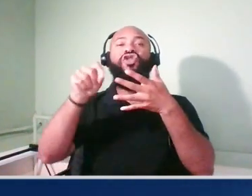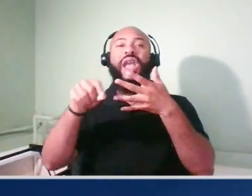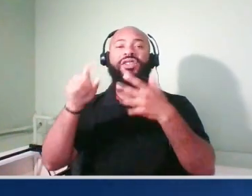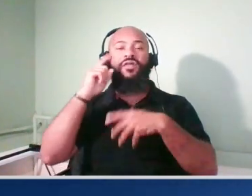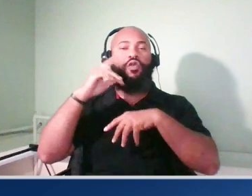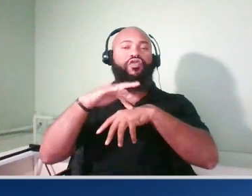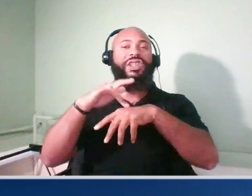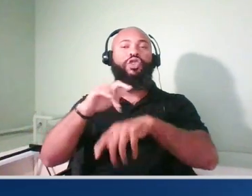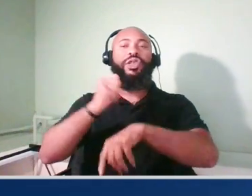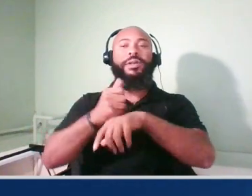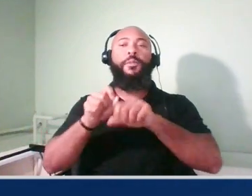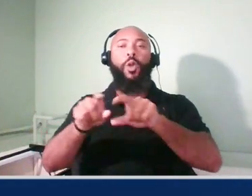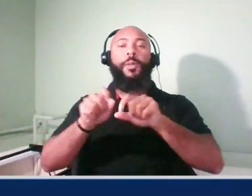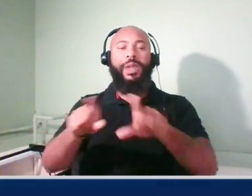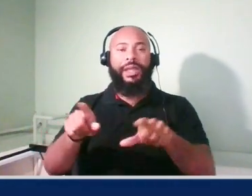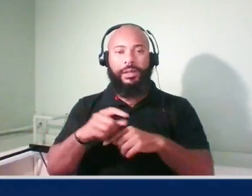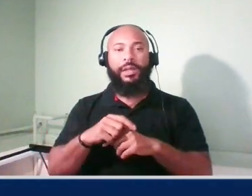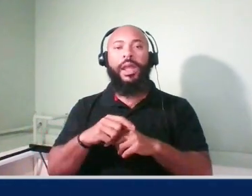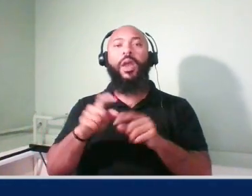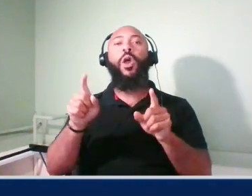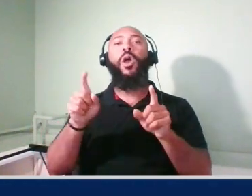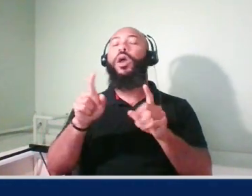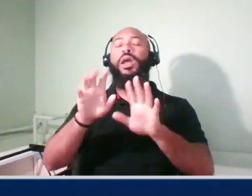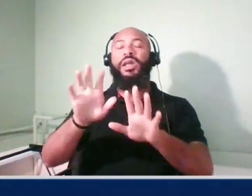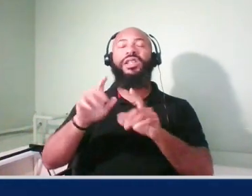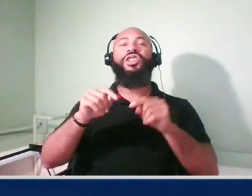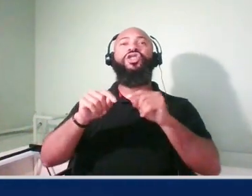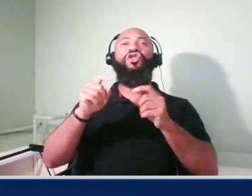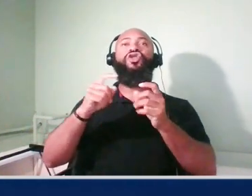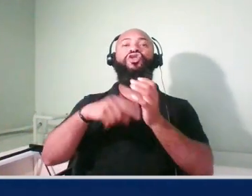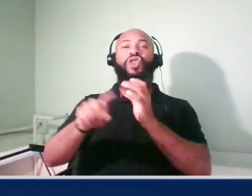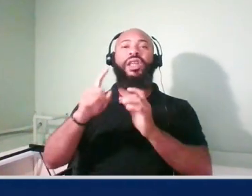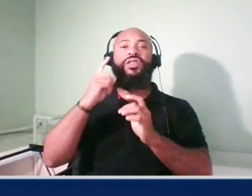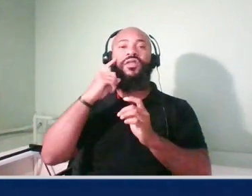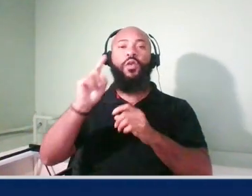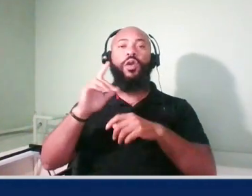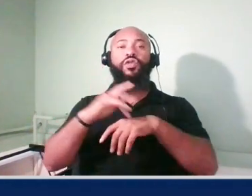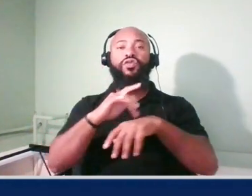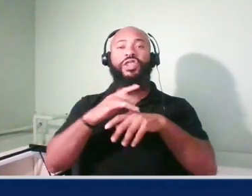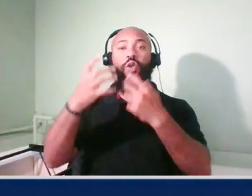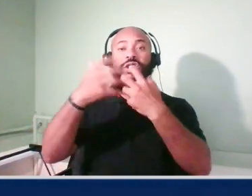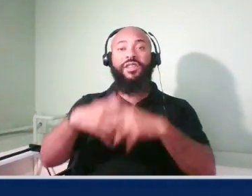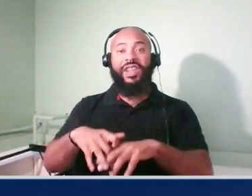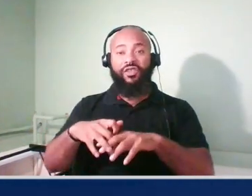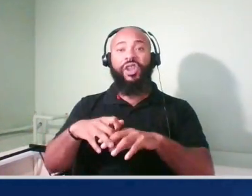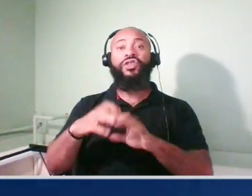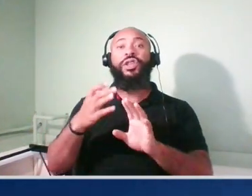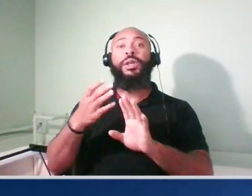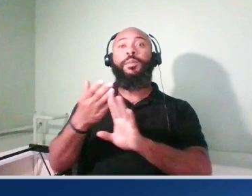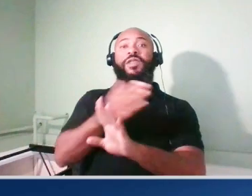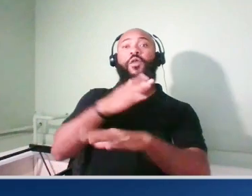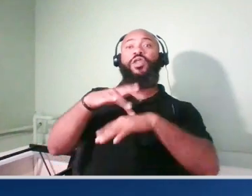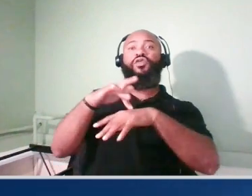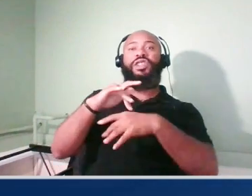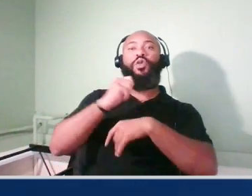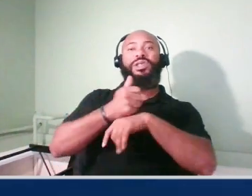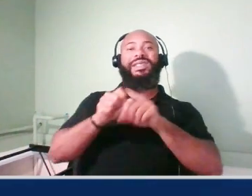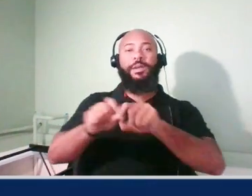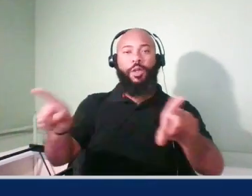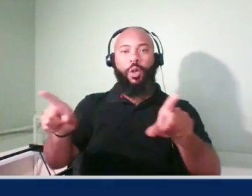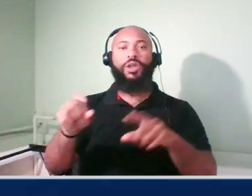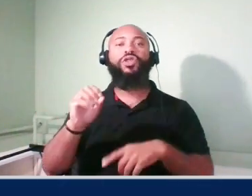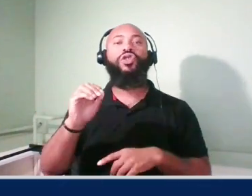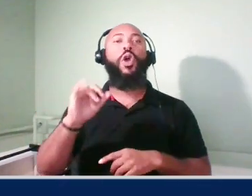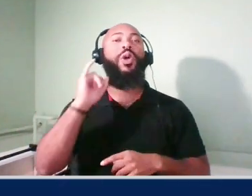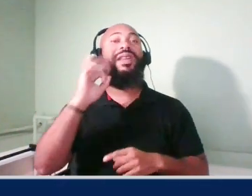It checks for the resource configuration before the resource is deployed. So if the configuration is in conflict with what the resource